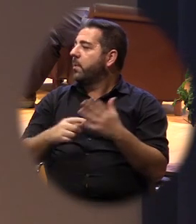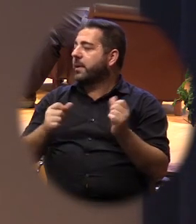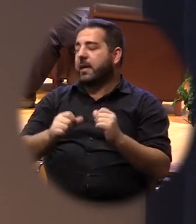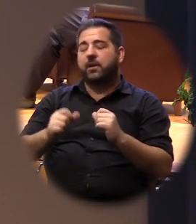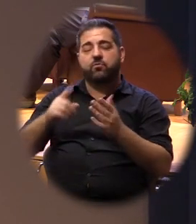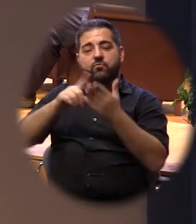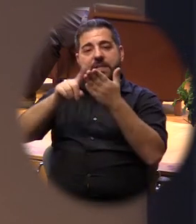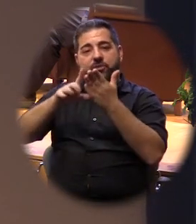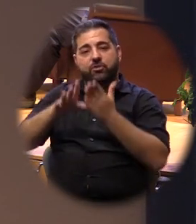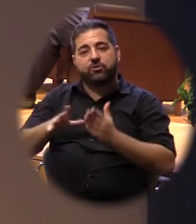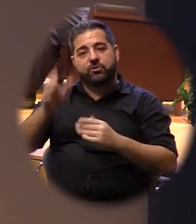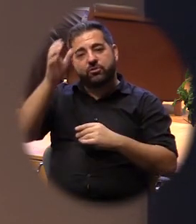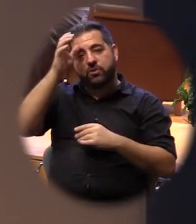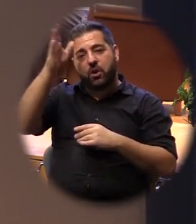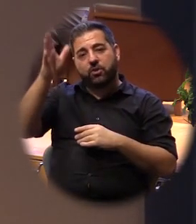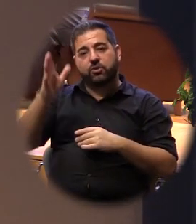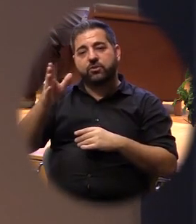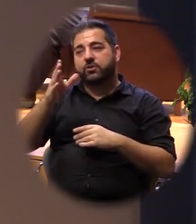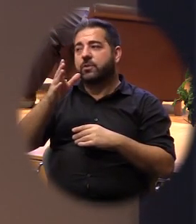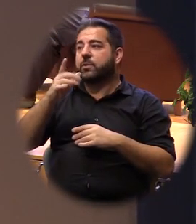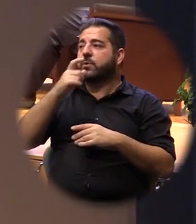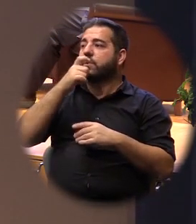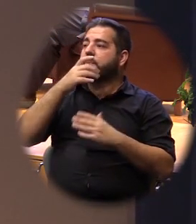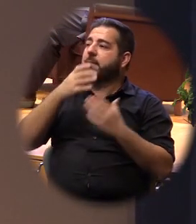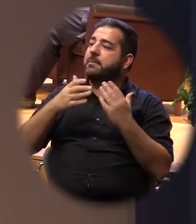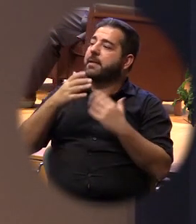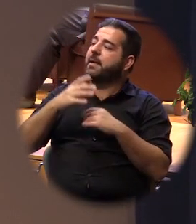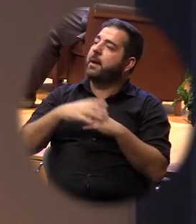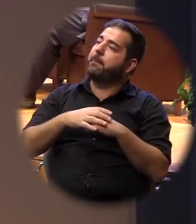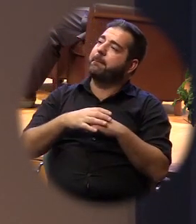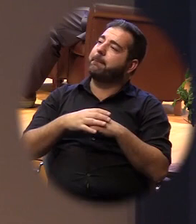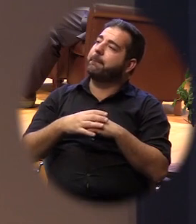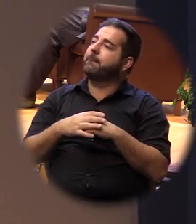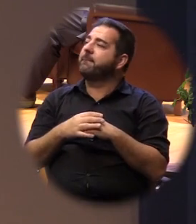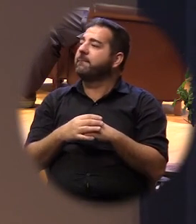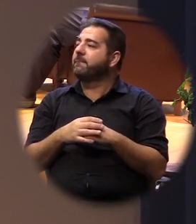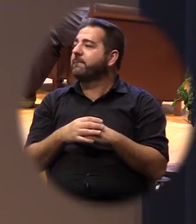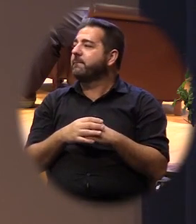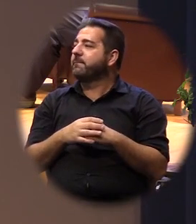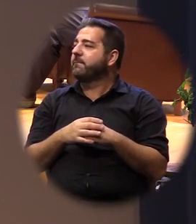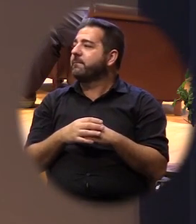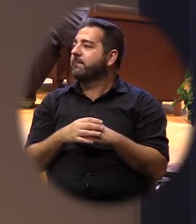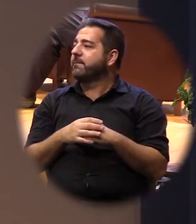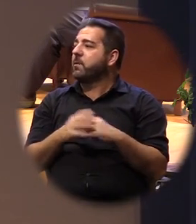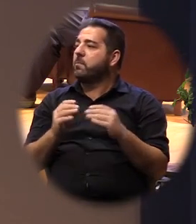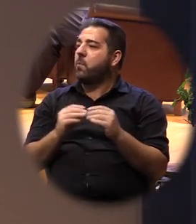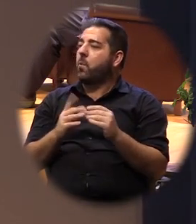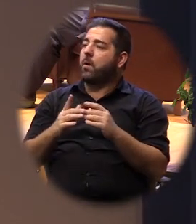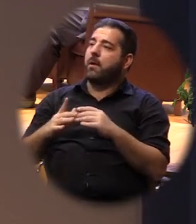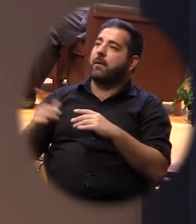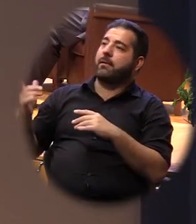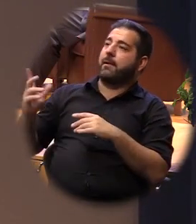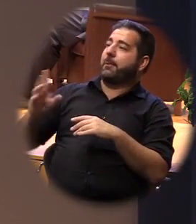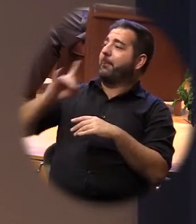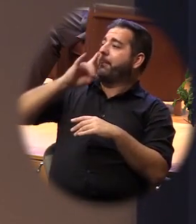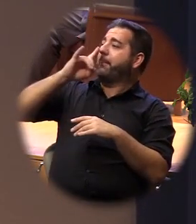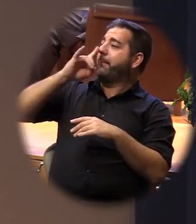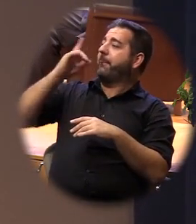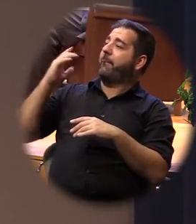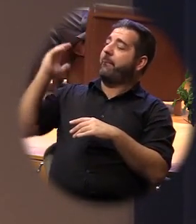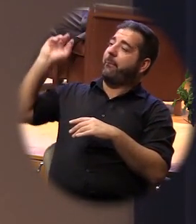Scholars who maybe are in a more Ivory Towery domain